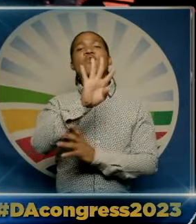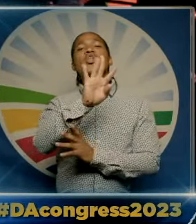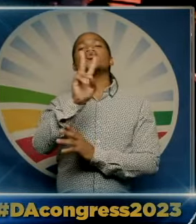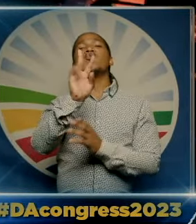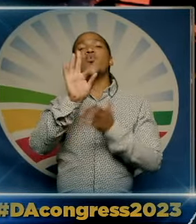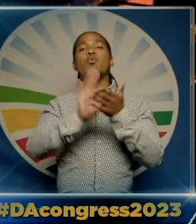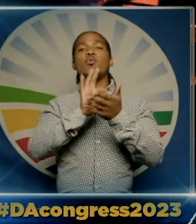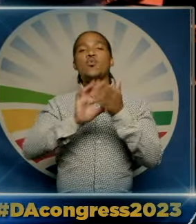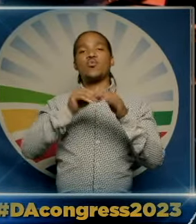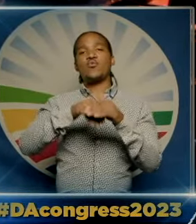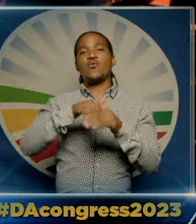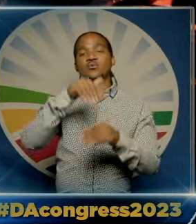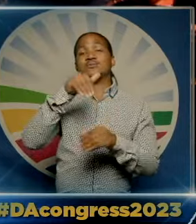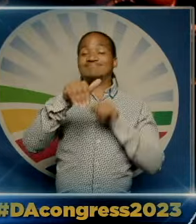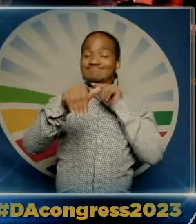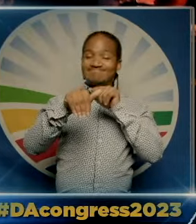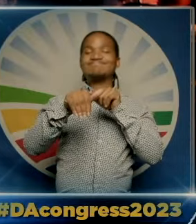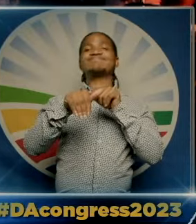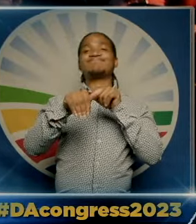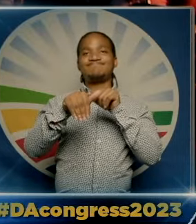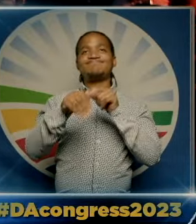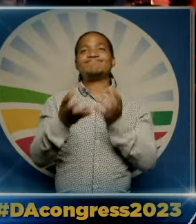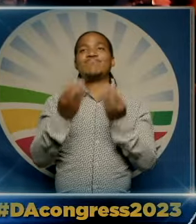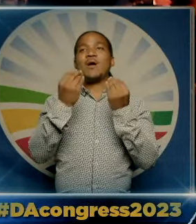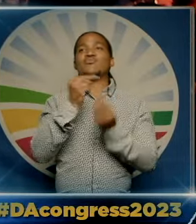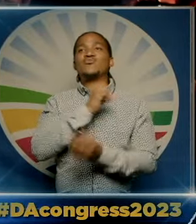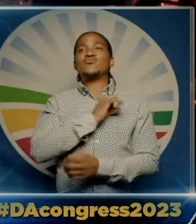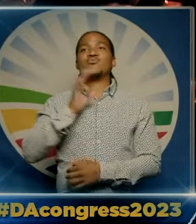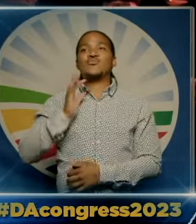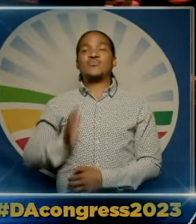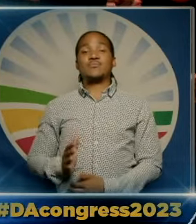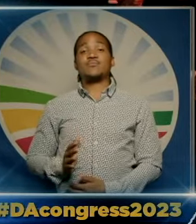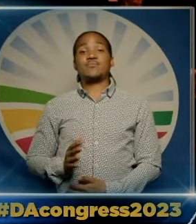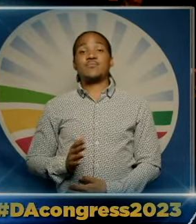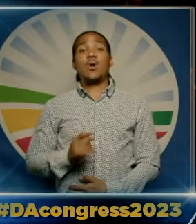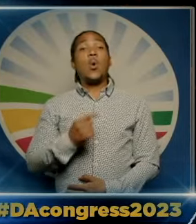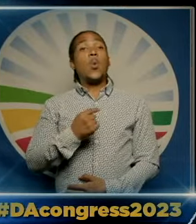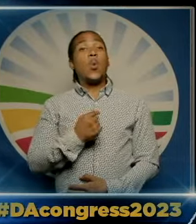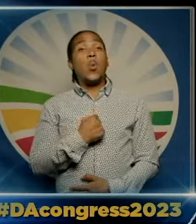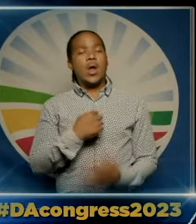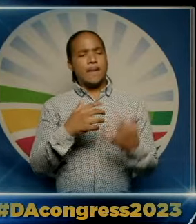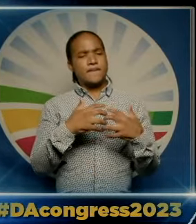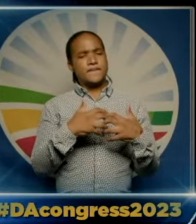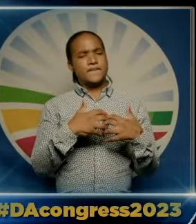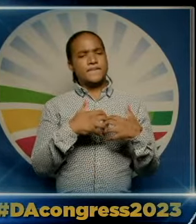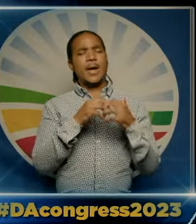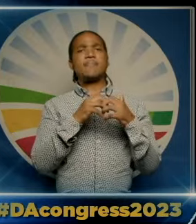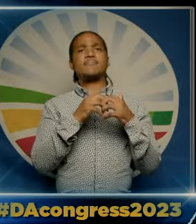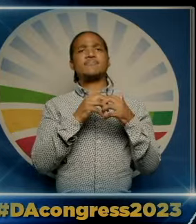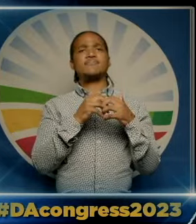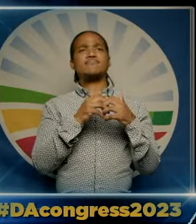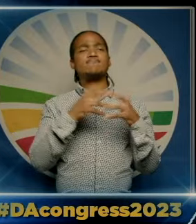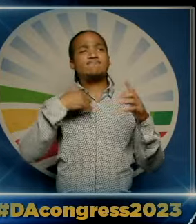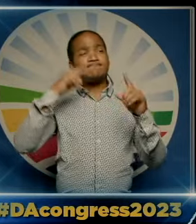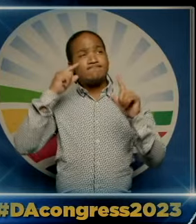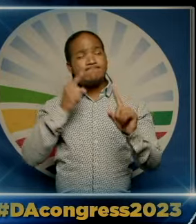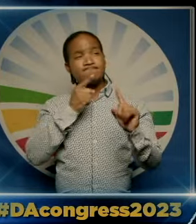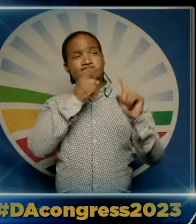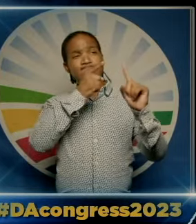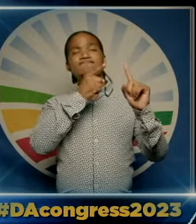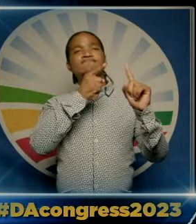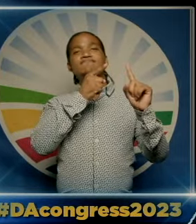votes. 42 votes. We created history, driven by our motto that we are doing this